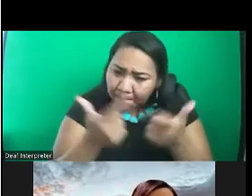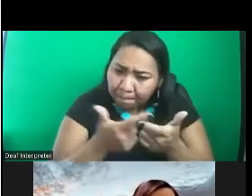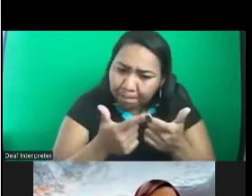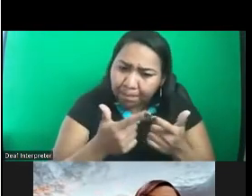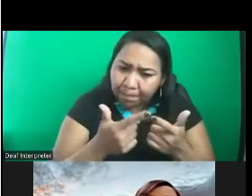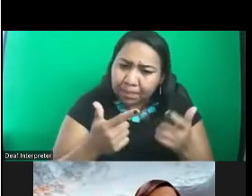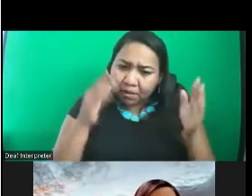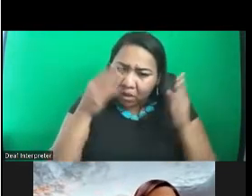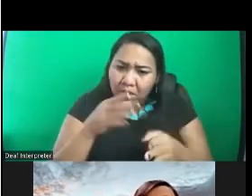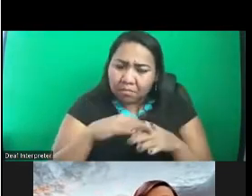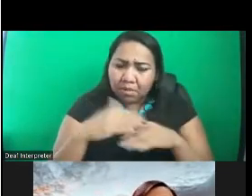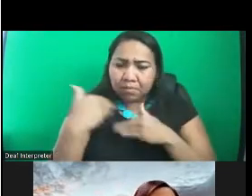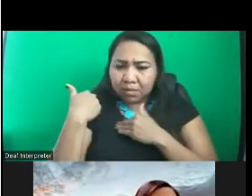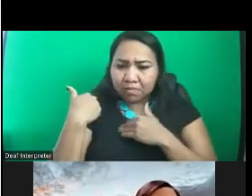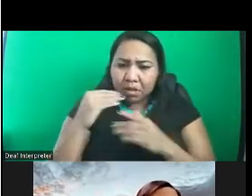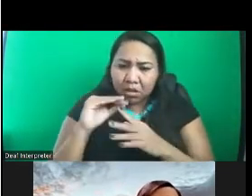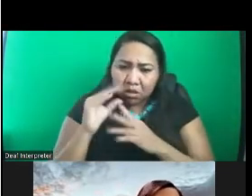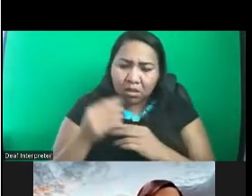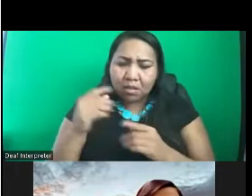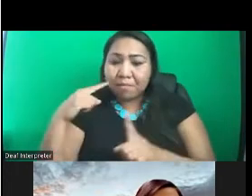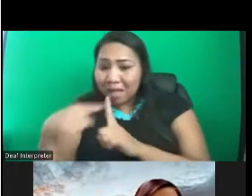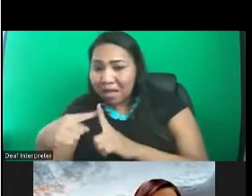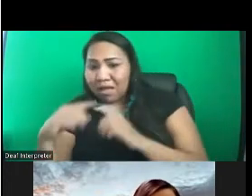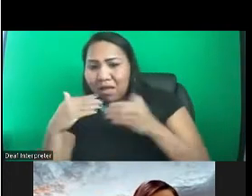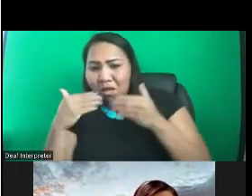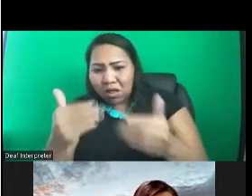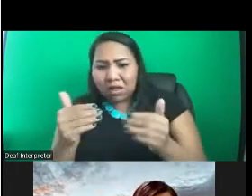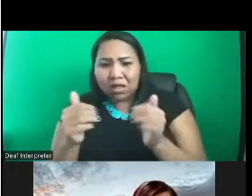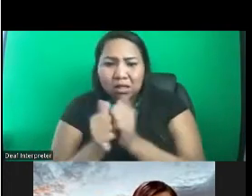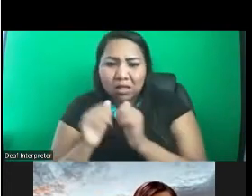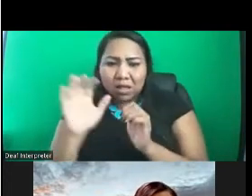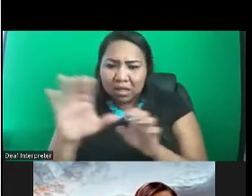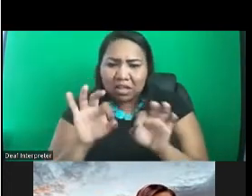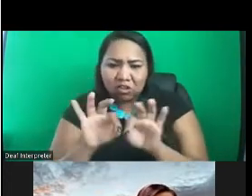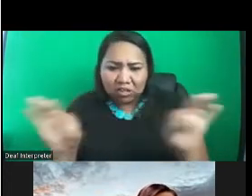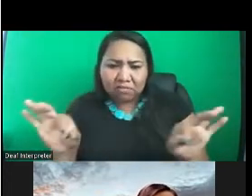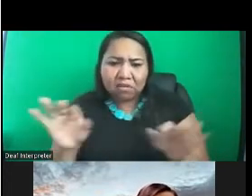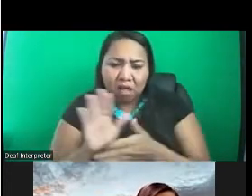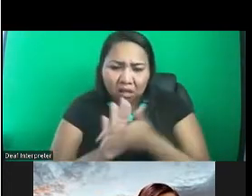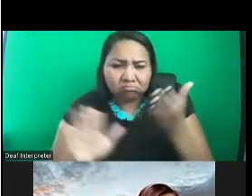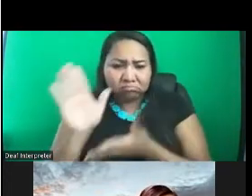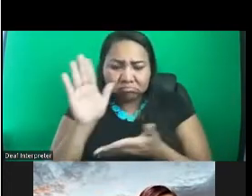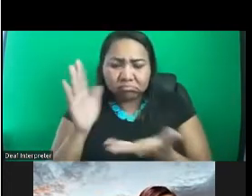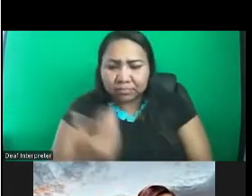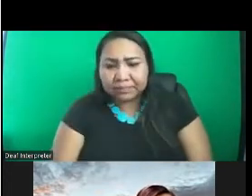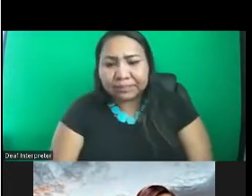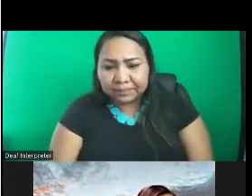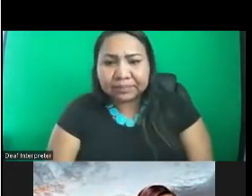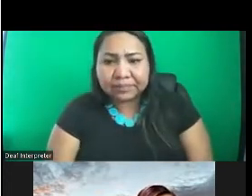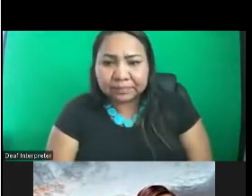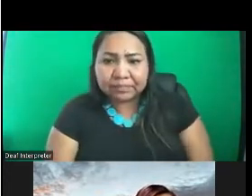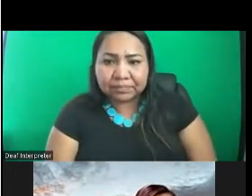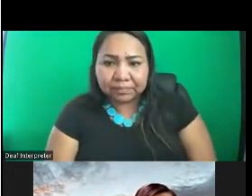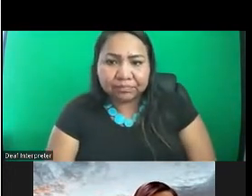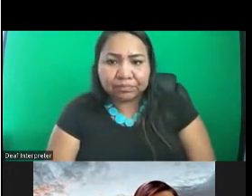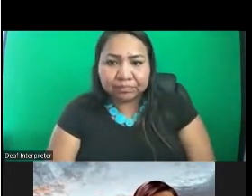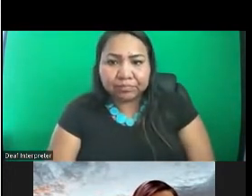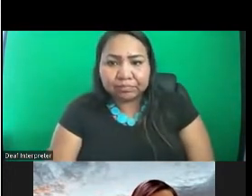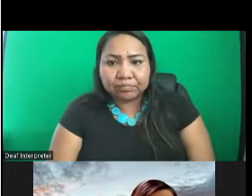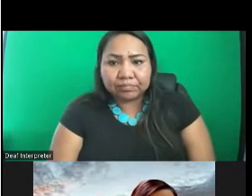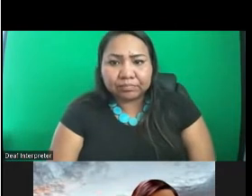as well as going on to pursue their educational career goals as well. Next slide, please.